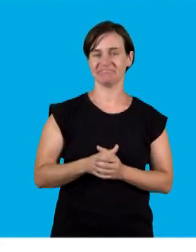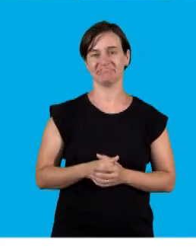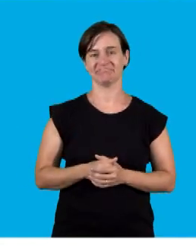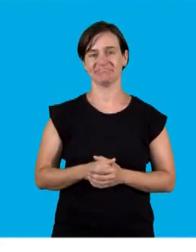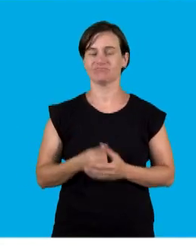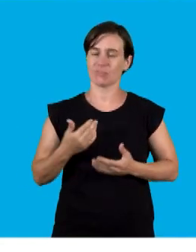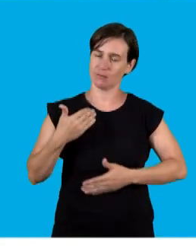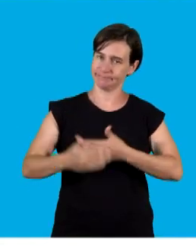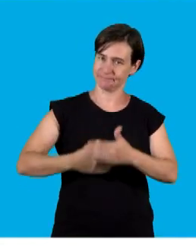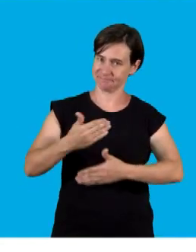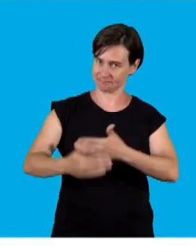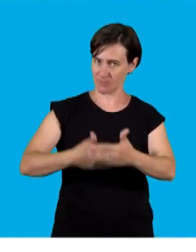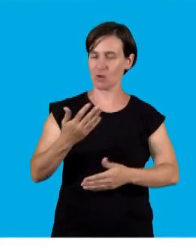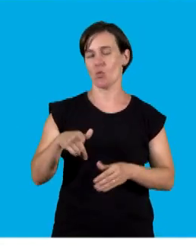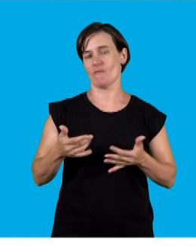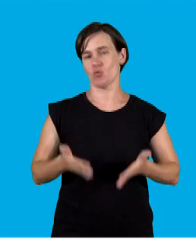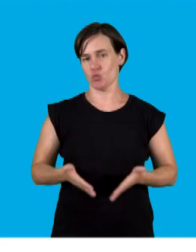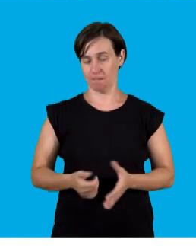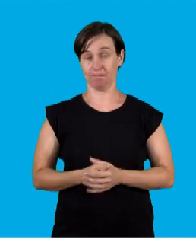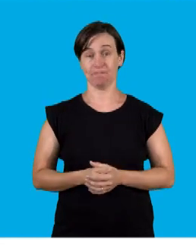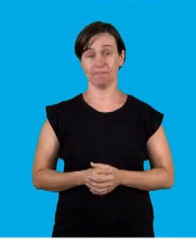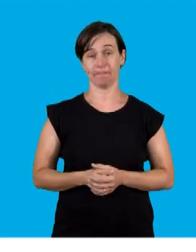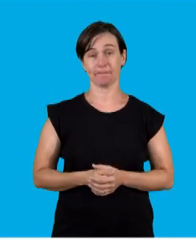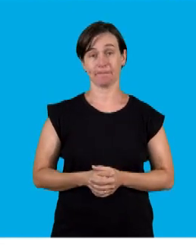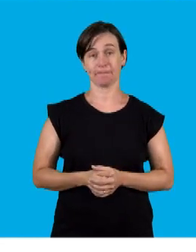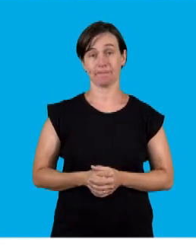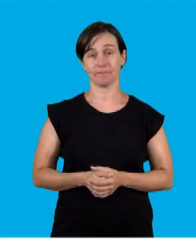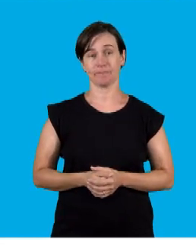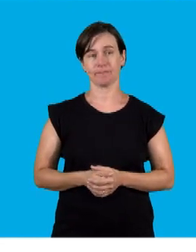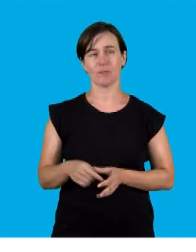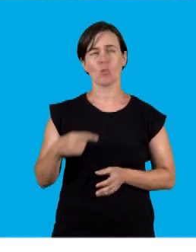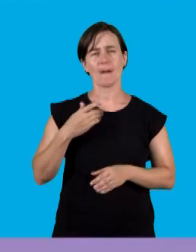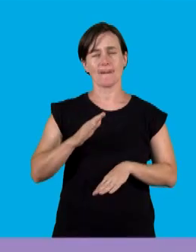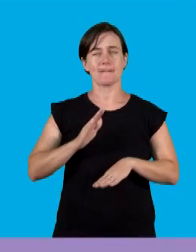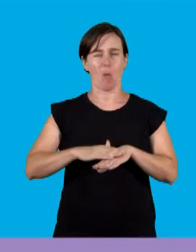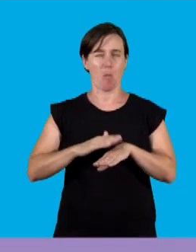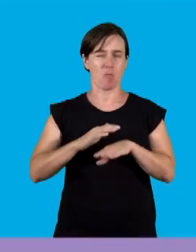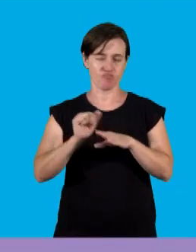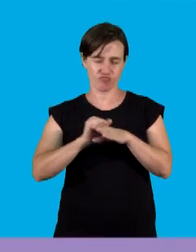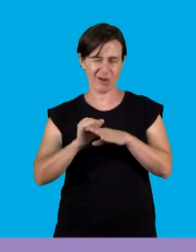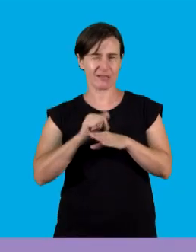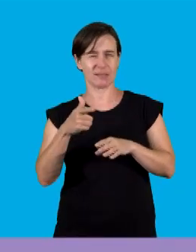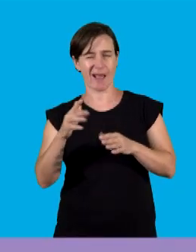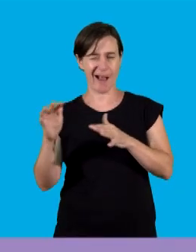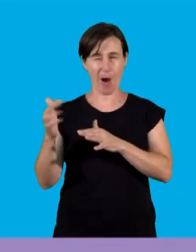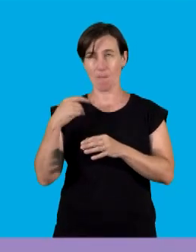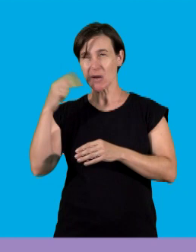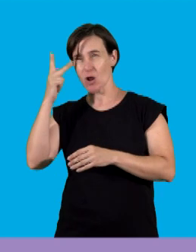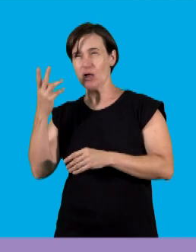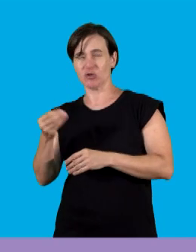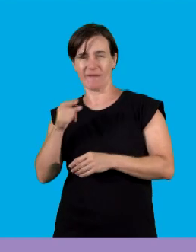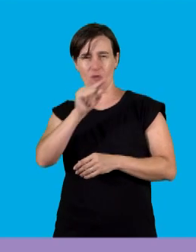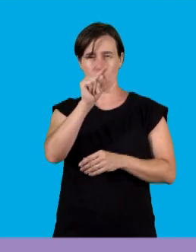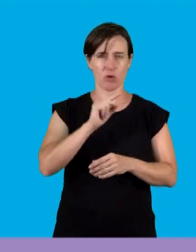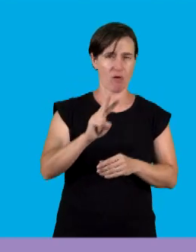Welcome back from the ad break, and let's continue with our lesson. So now we are going to work with more of those application questions where we are going to